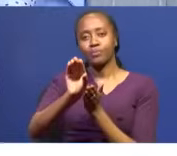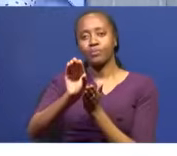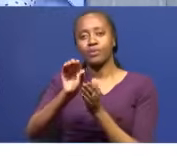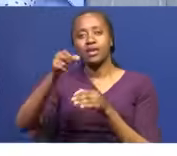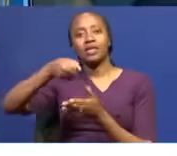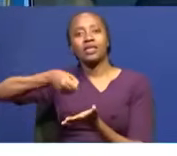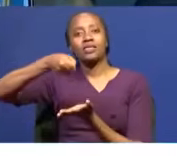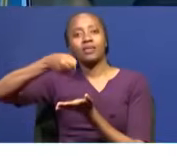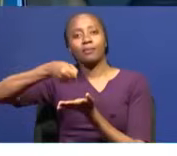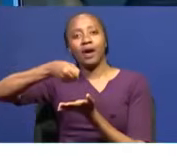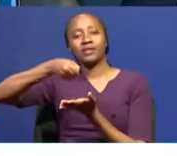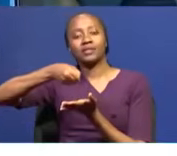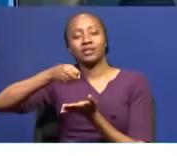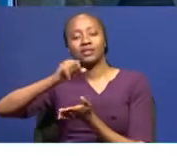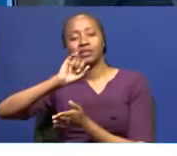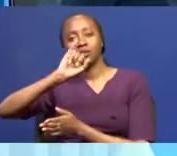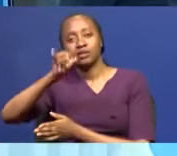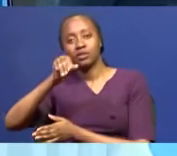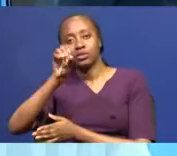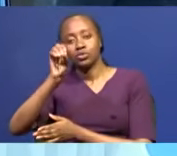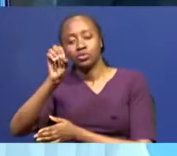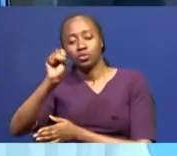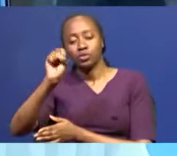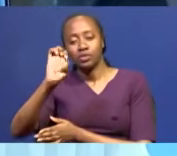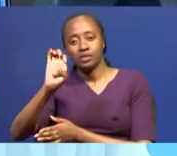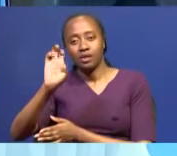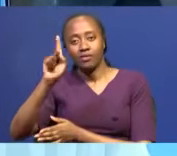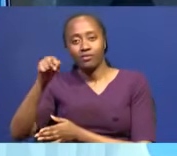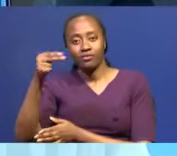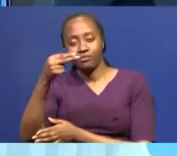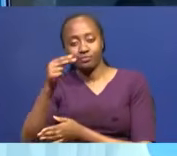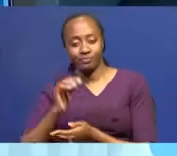budget. Joseph Ohungu for Prime Edition.